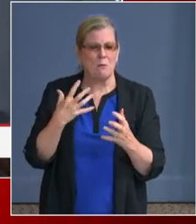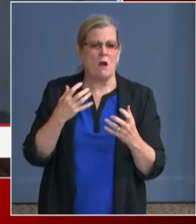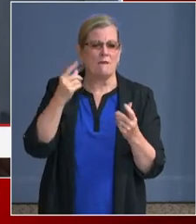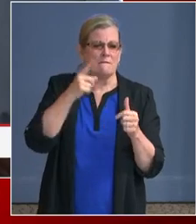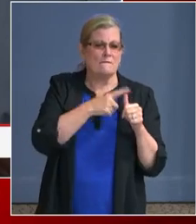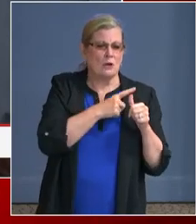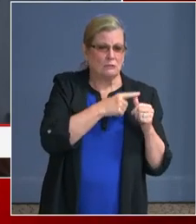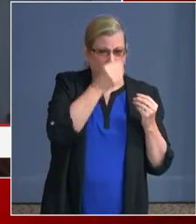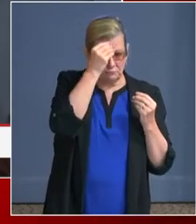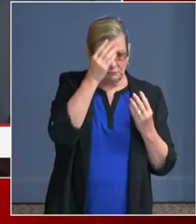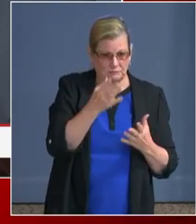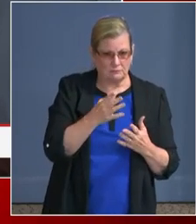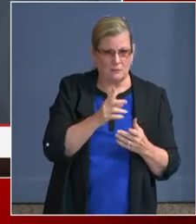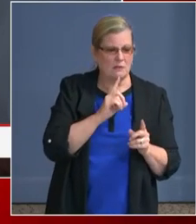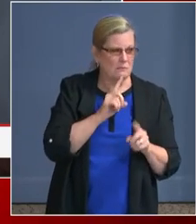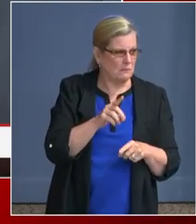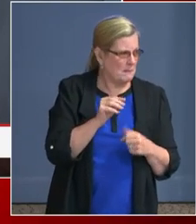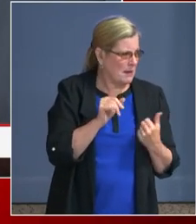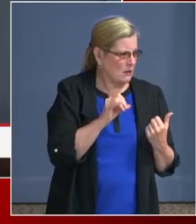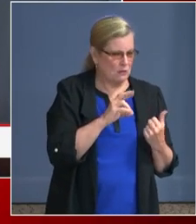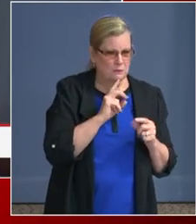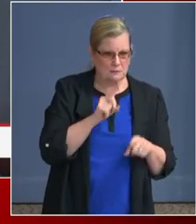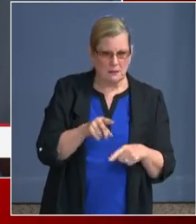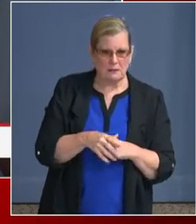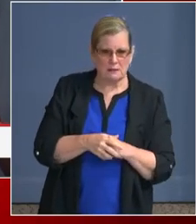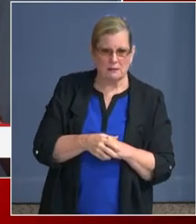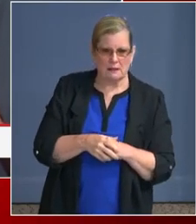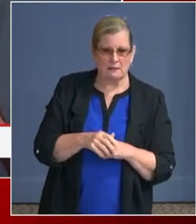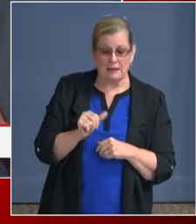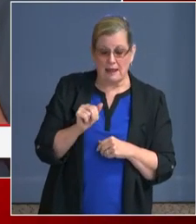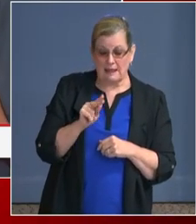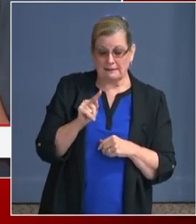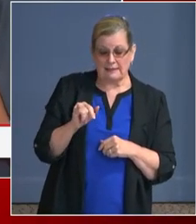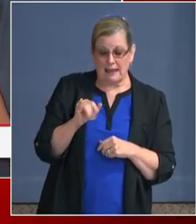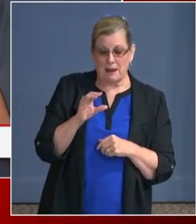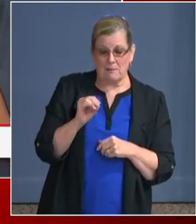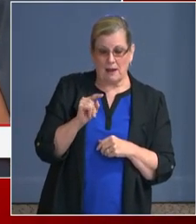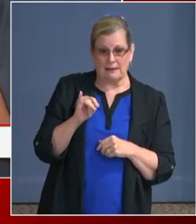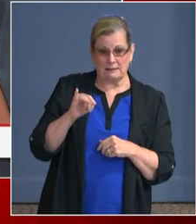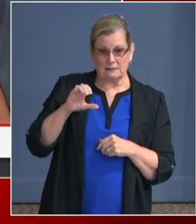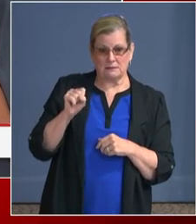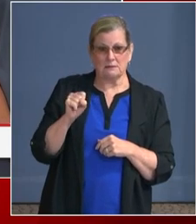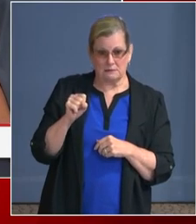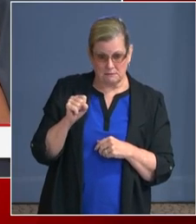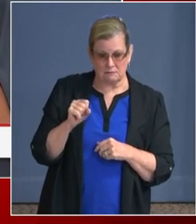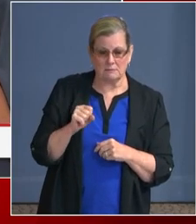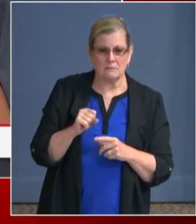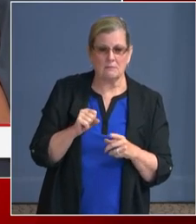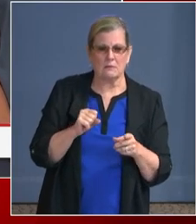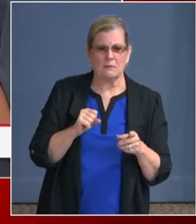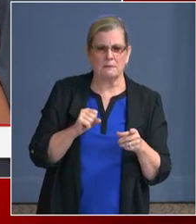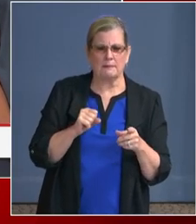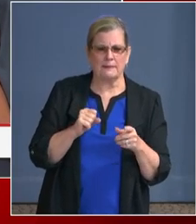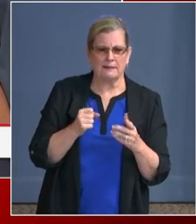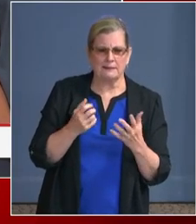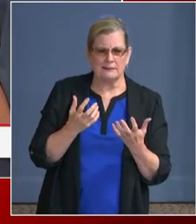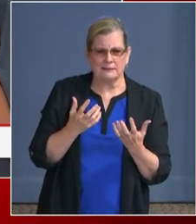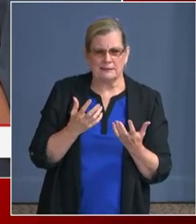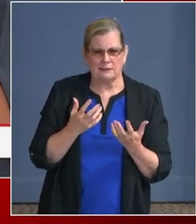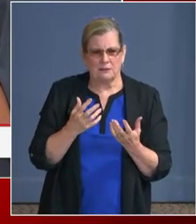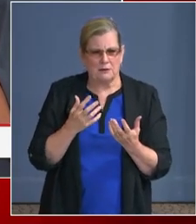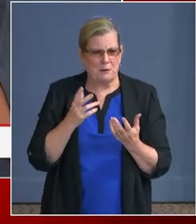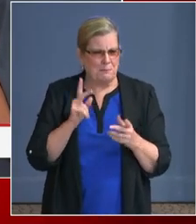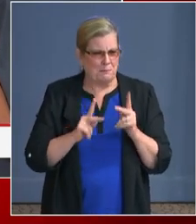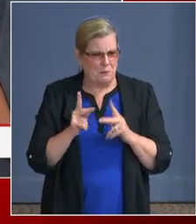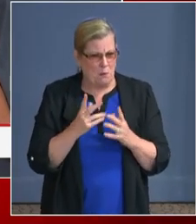who want the antibodies test to see, and Dr. Nesbitt will know better what the usefulness of the